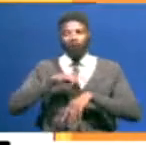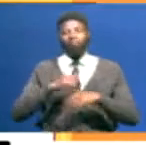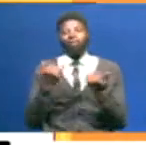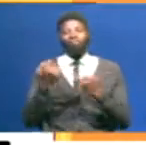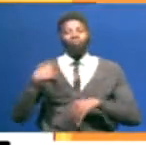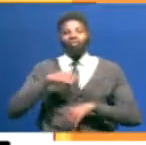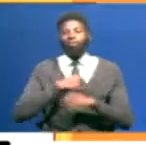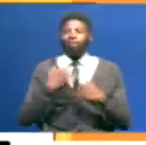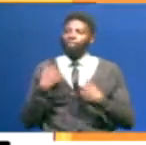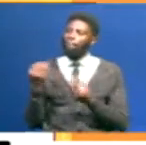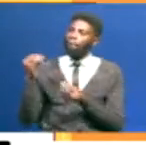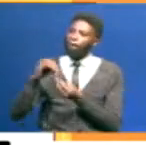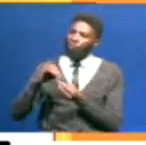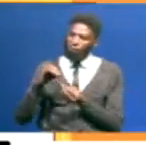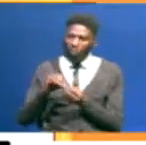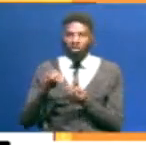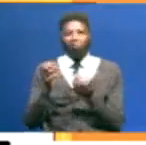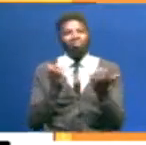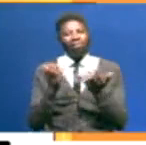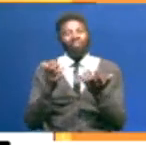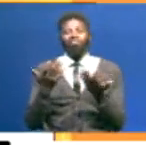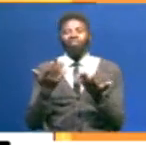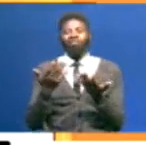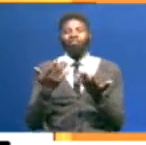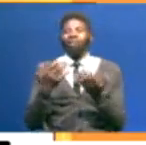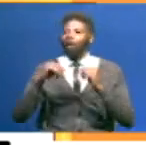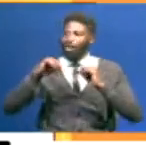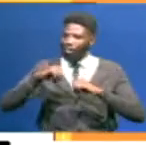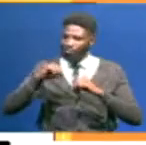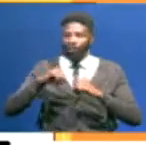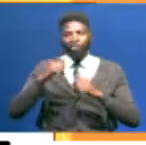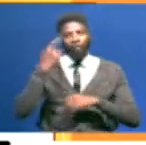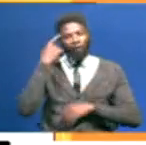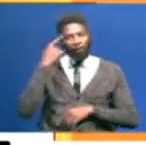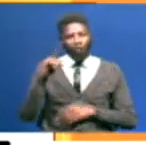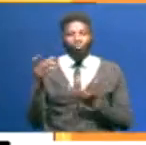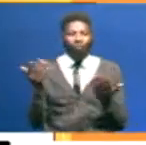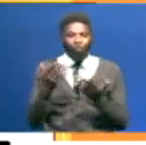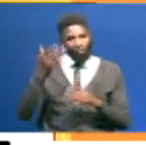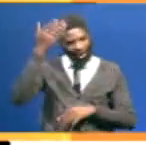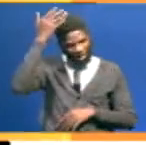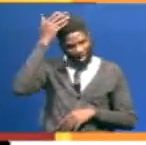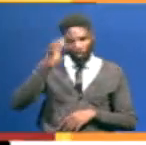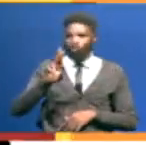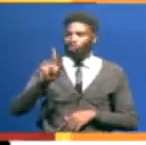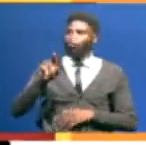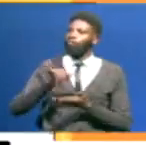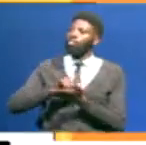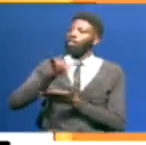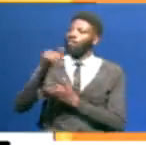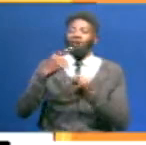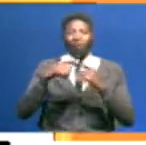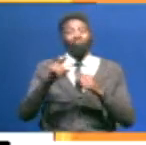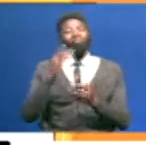bilateral engagements in placement of nurses in UK. But you're right, in those days, the amount of health